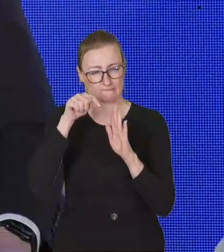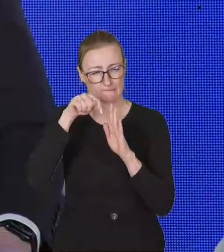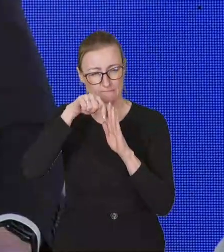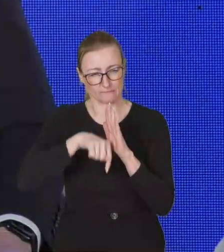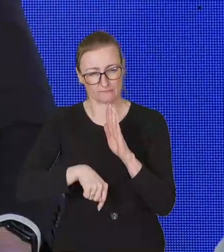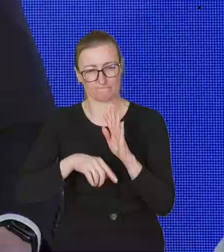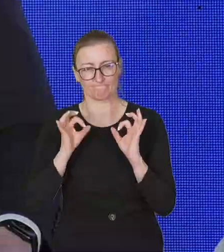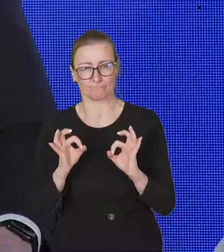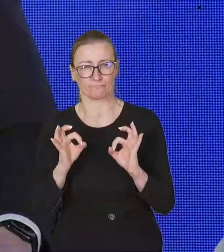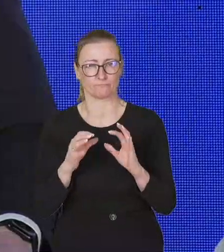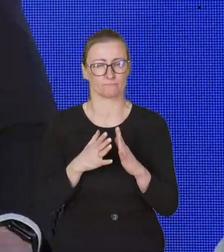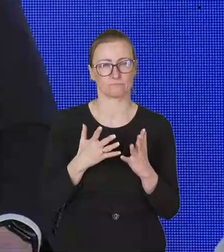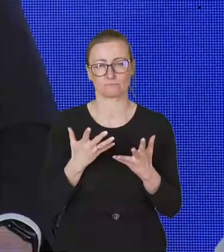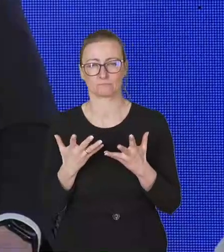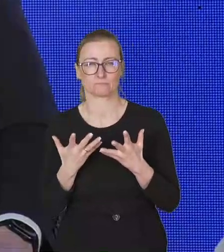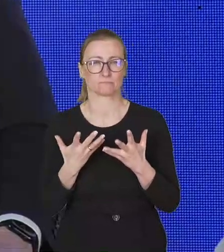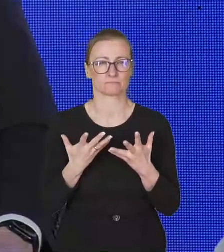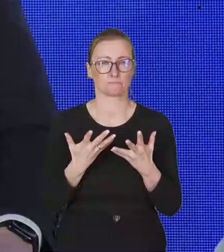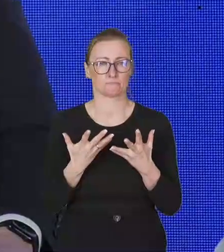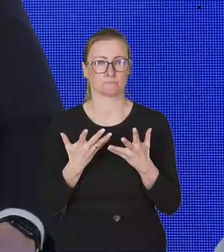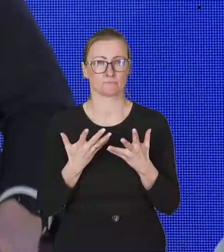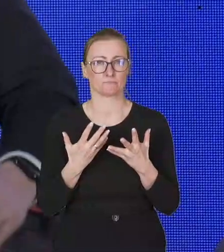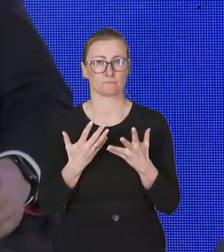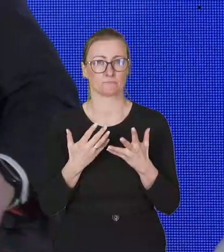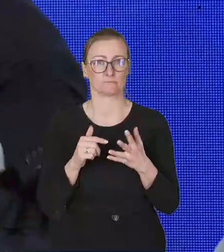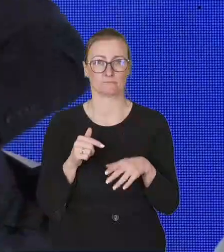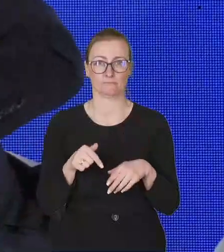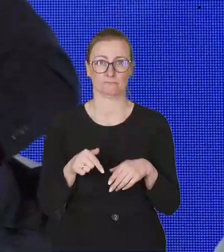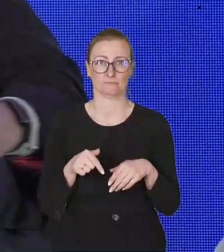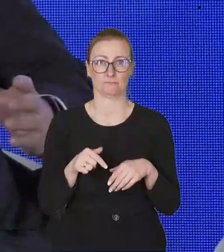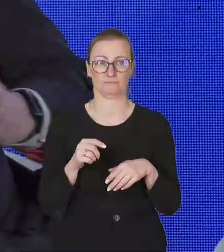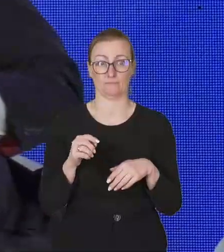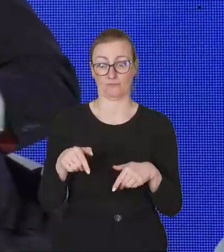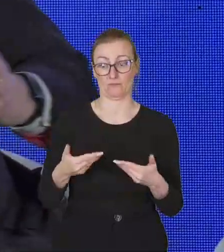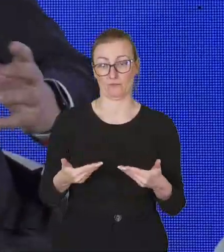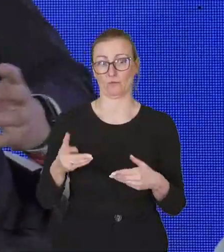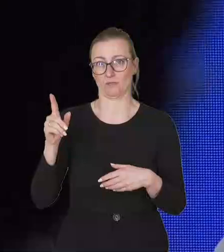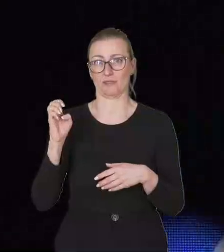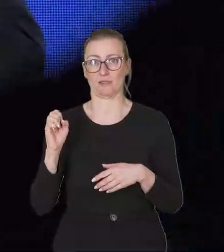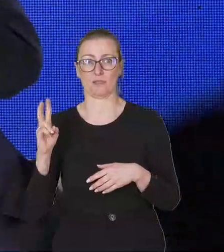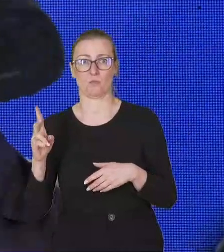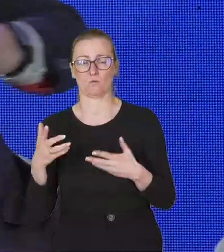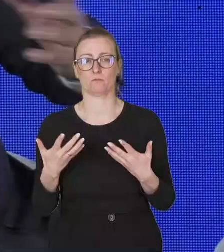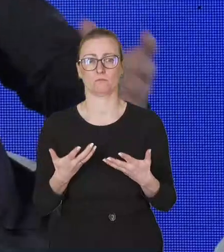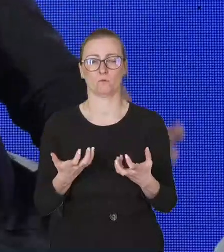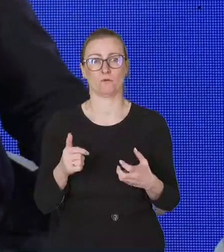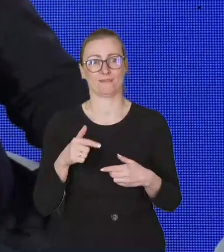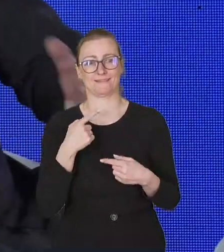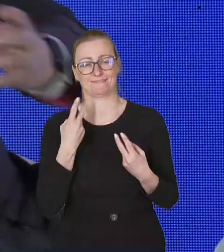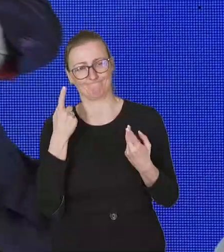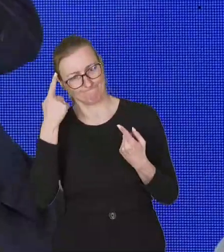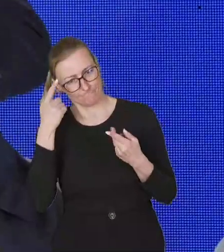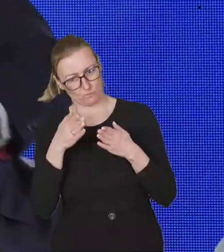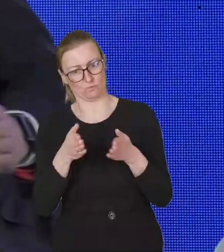an instrument in the EU instrumentation to really focus this kind of